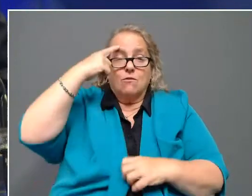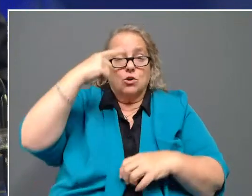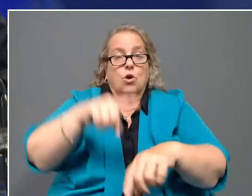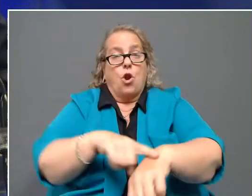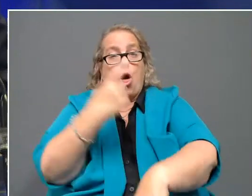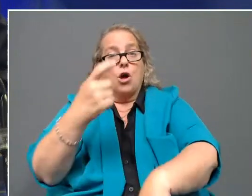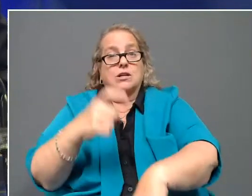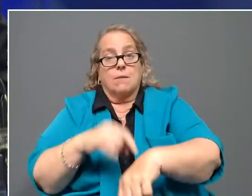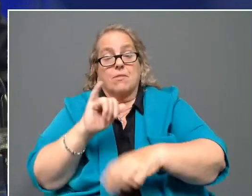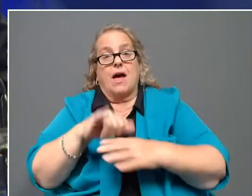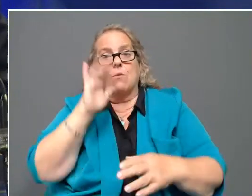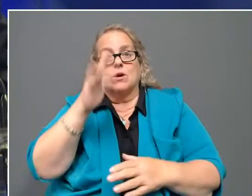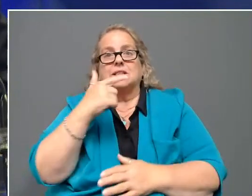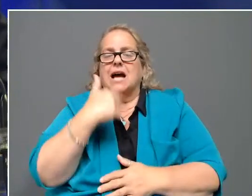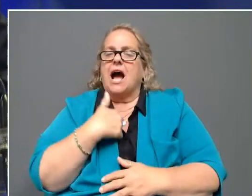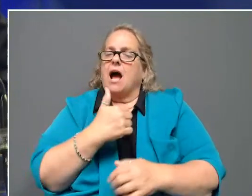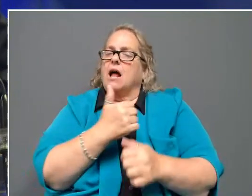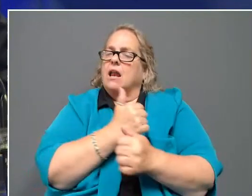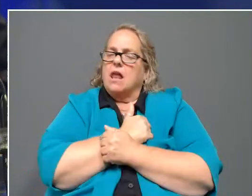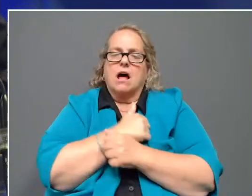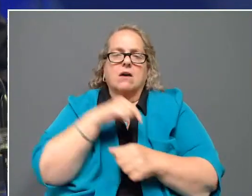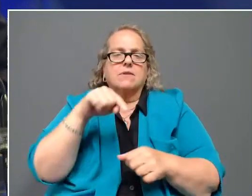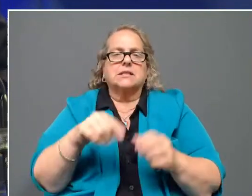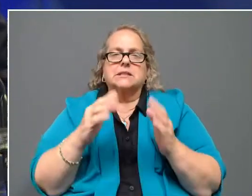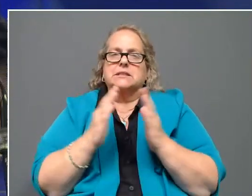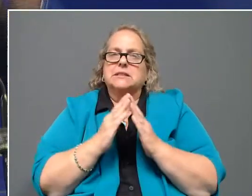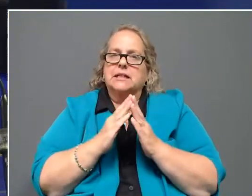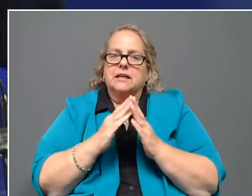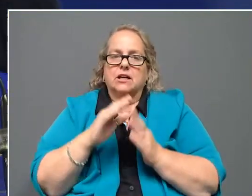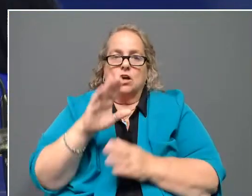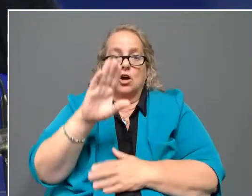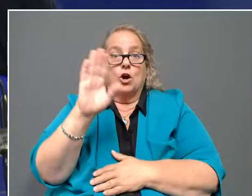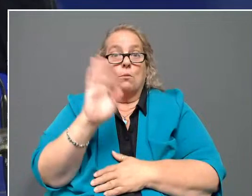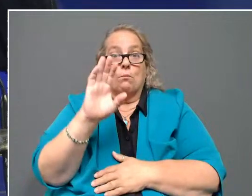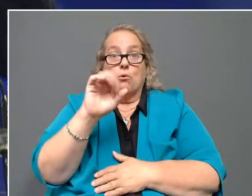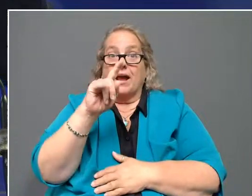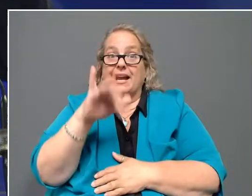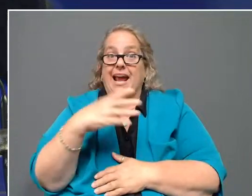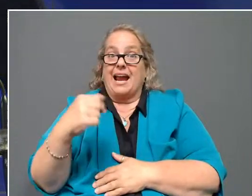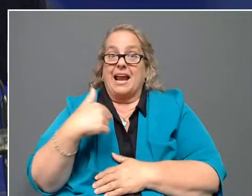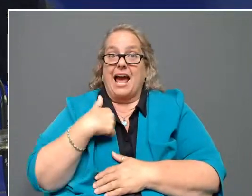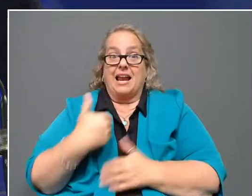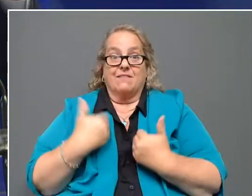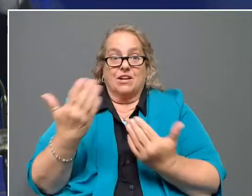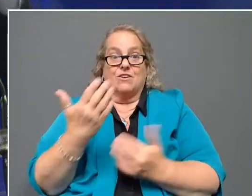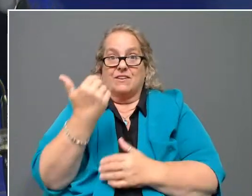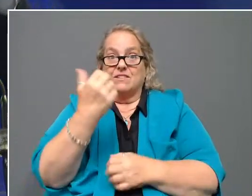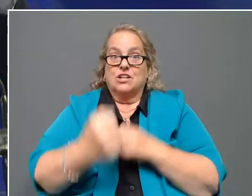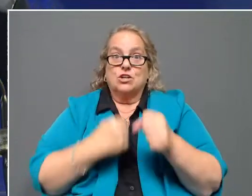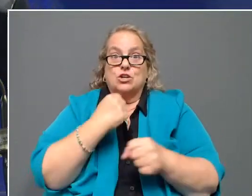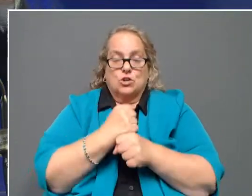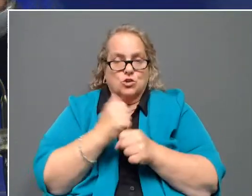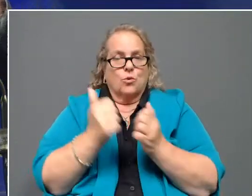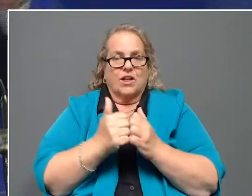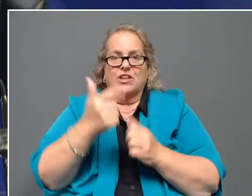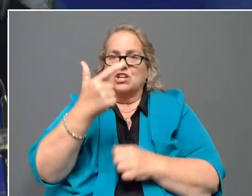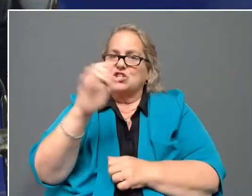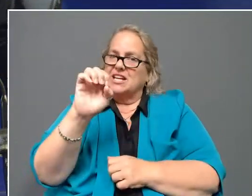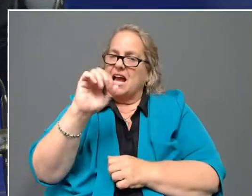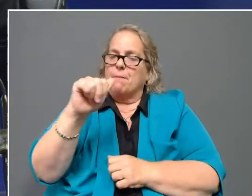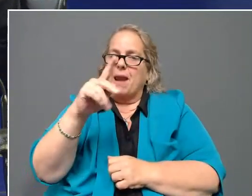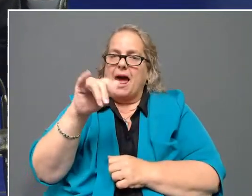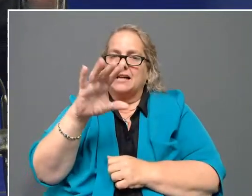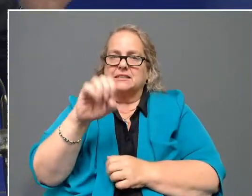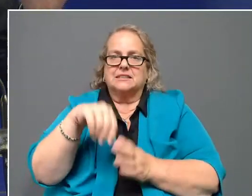will say, I love this city. Brittany and I lived here for 15 years with GE Appliances all throughout our house. We did it in the